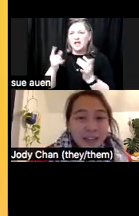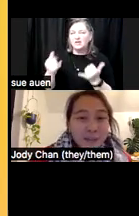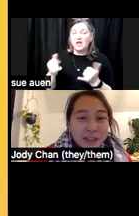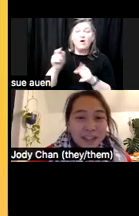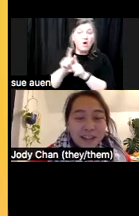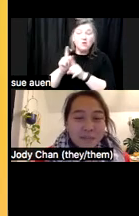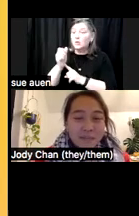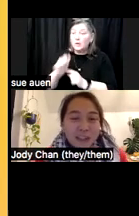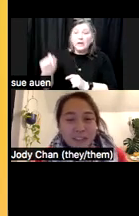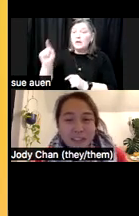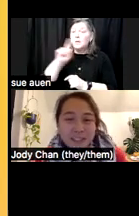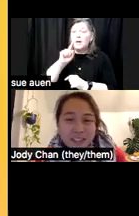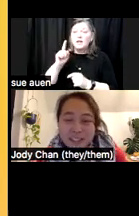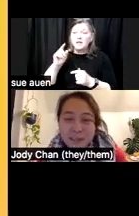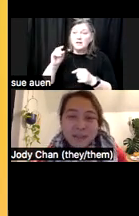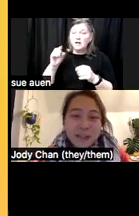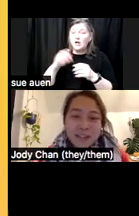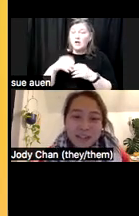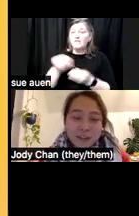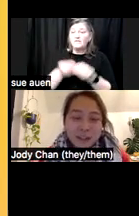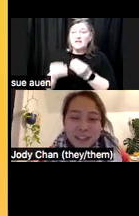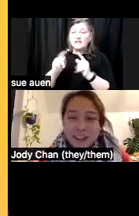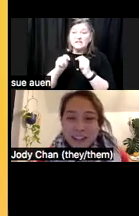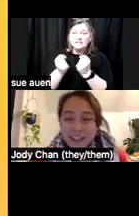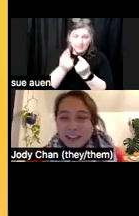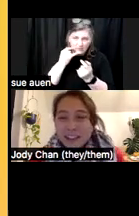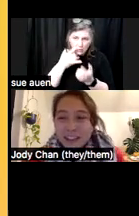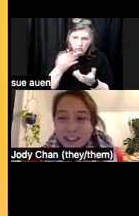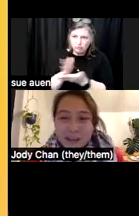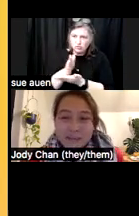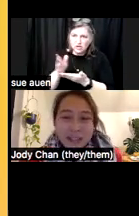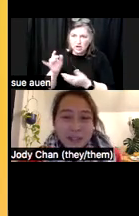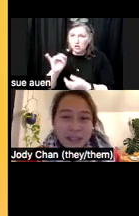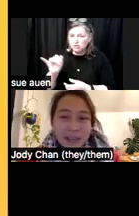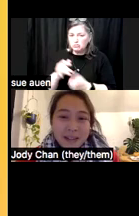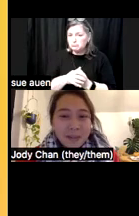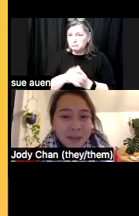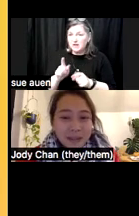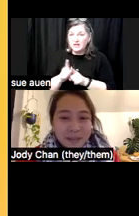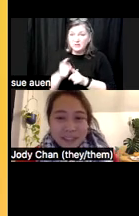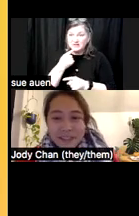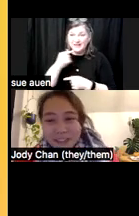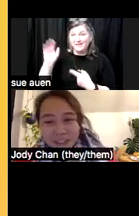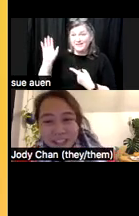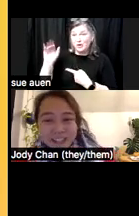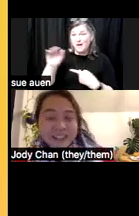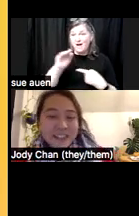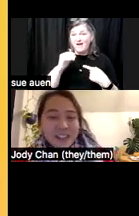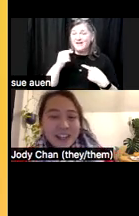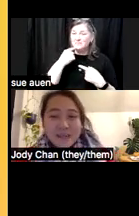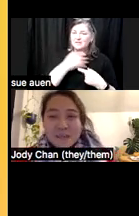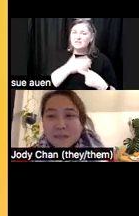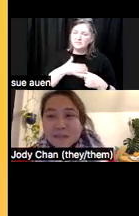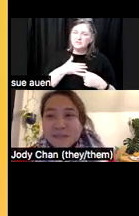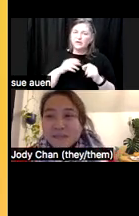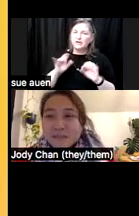invite anybody on the facilitation team if you want to share anything. As we say goodbye, please feel free also to do